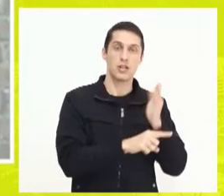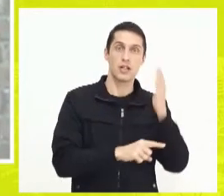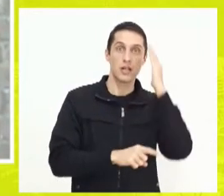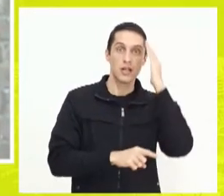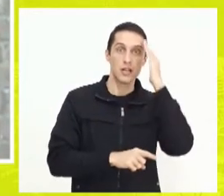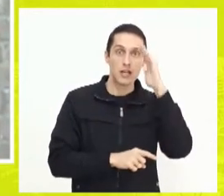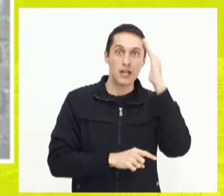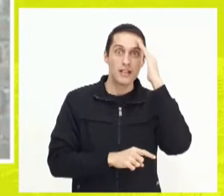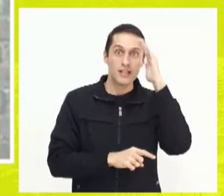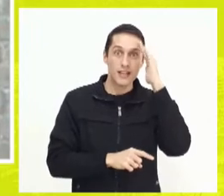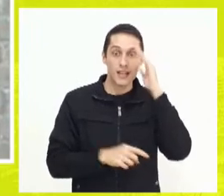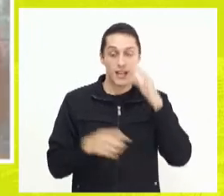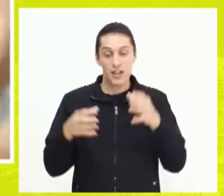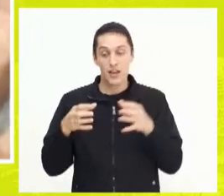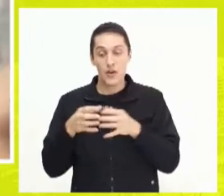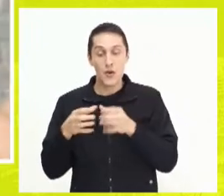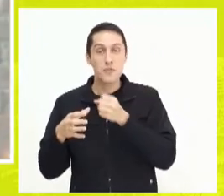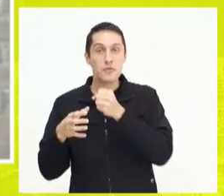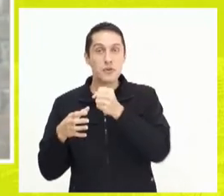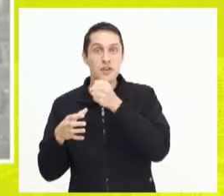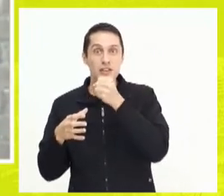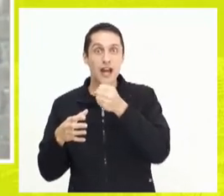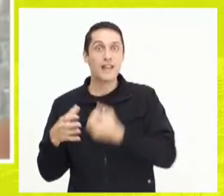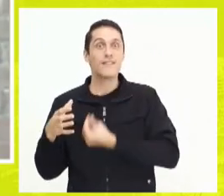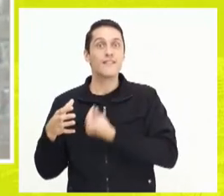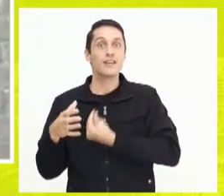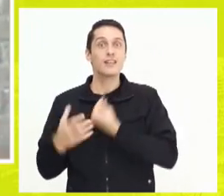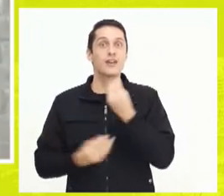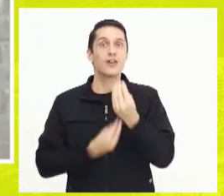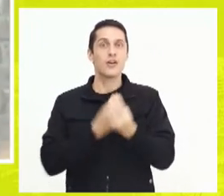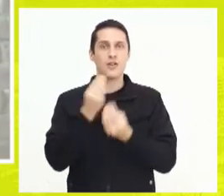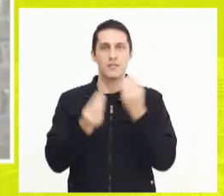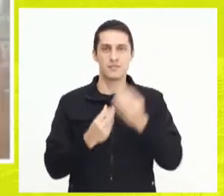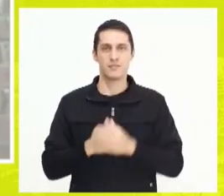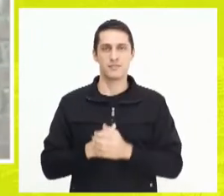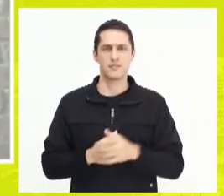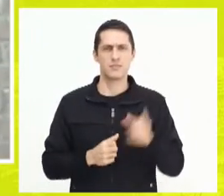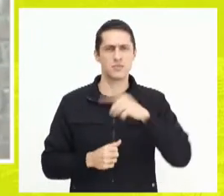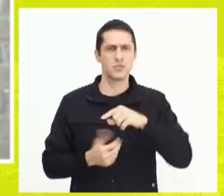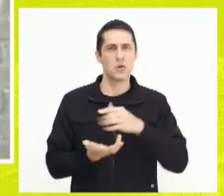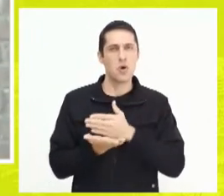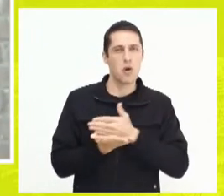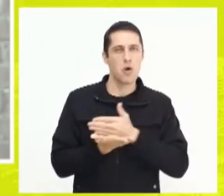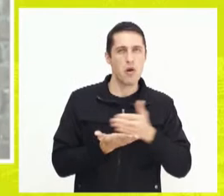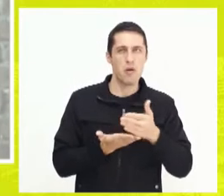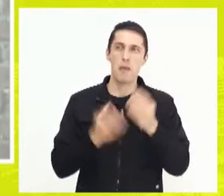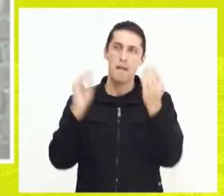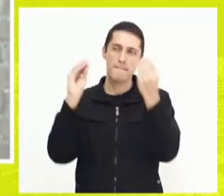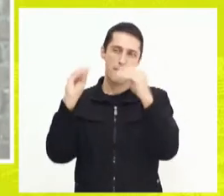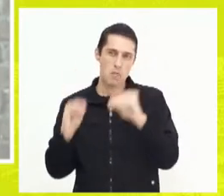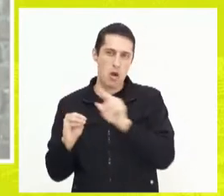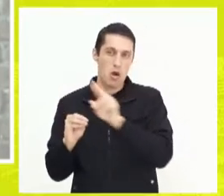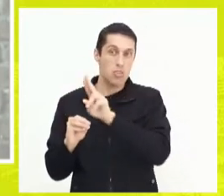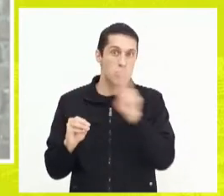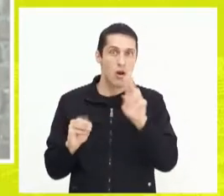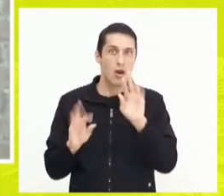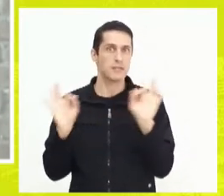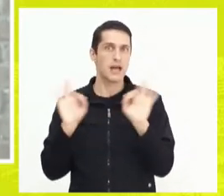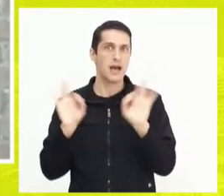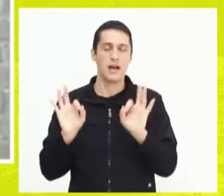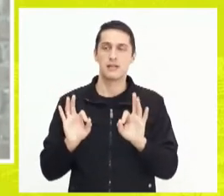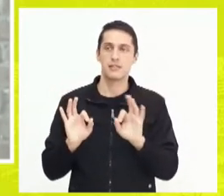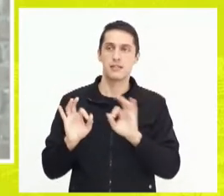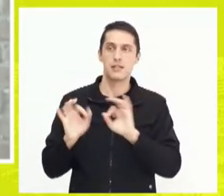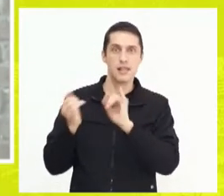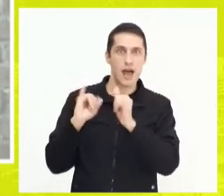understand a bit more what the journalists are going through and we put anonymous reports we